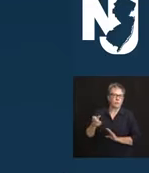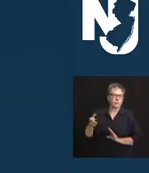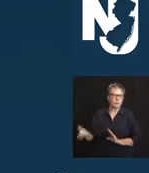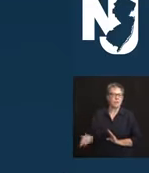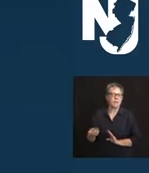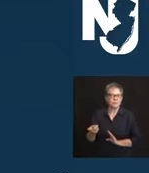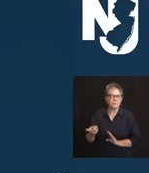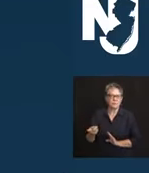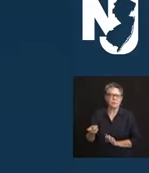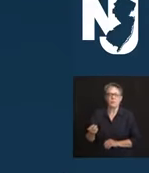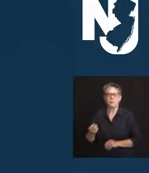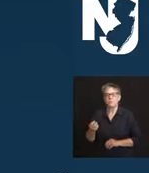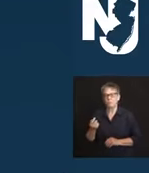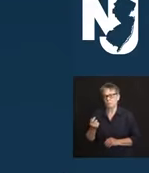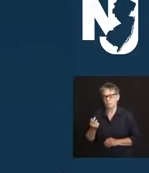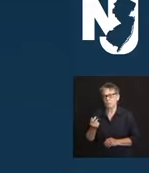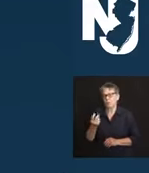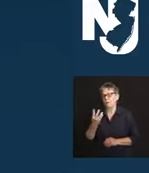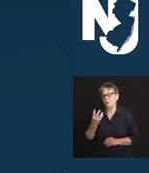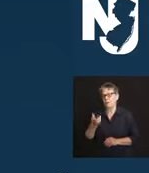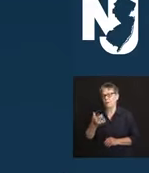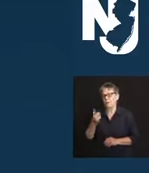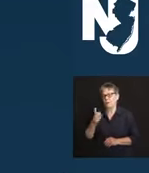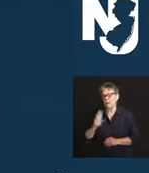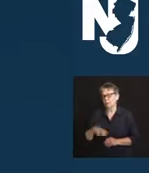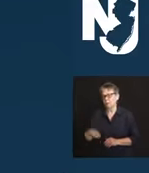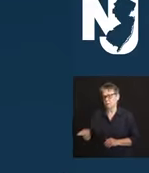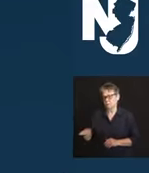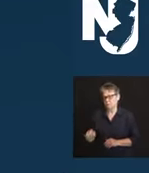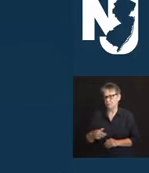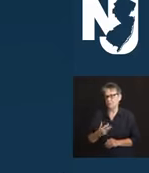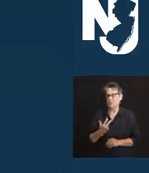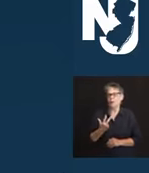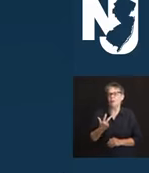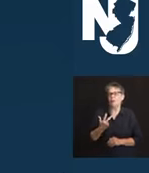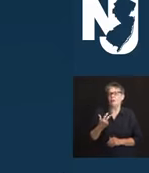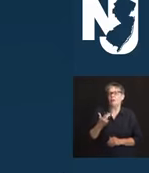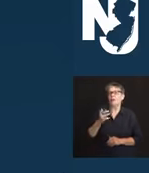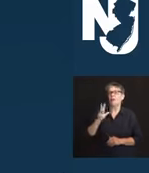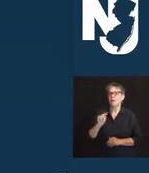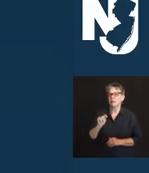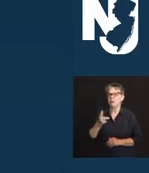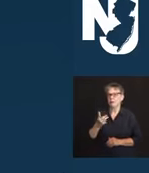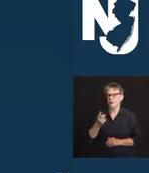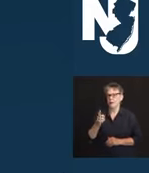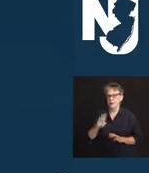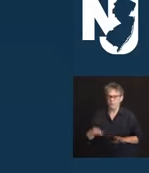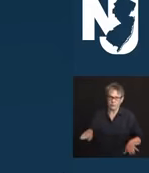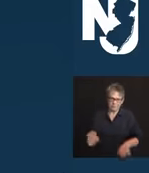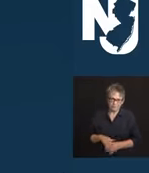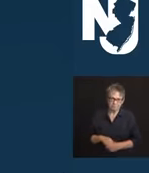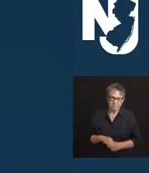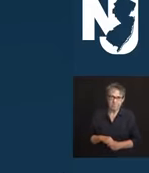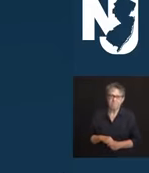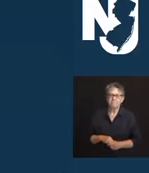great-grandchildren. Her 2 sisters, one of whom Naomi, with whom I had the great honor of speaking, and a host of nieces and nephews, including